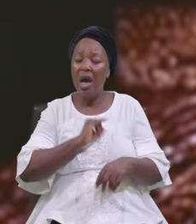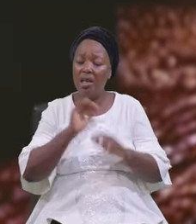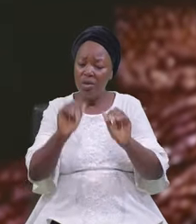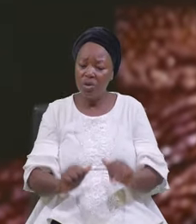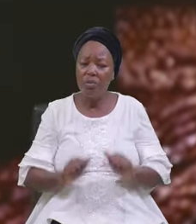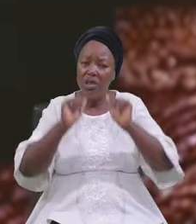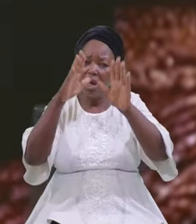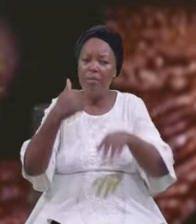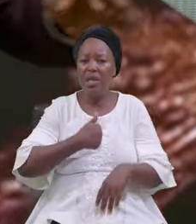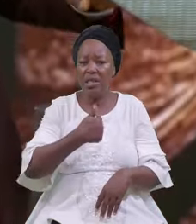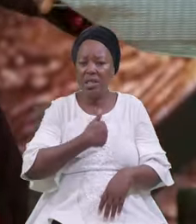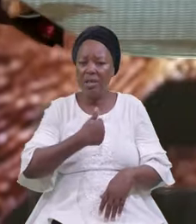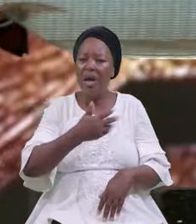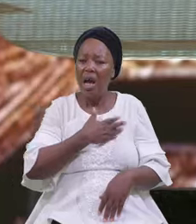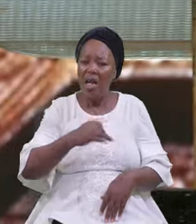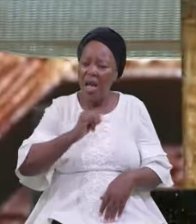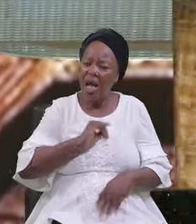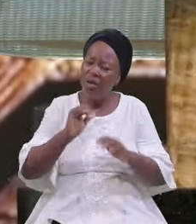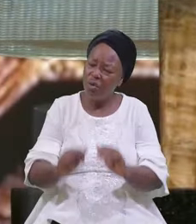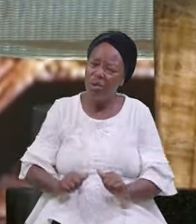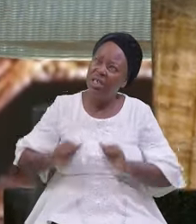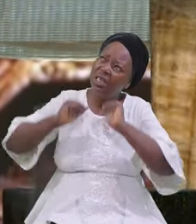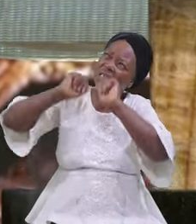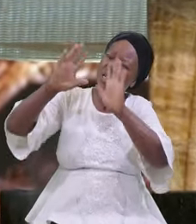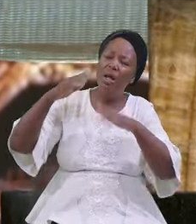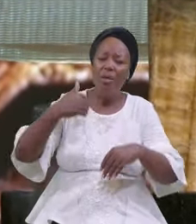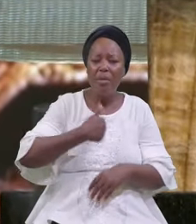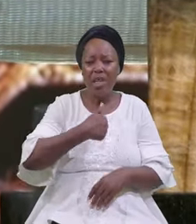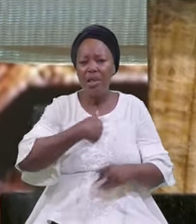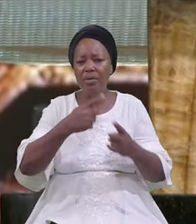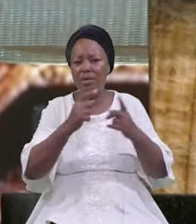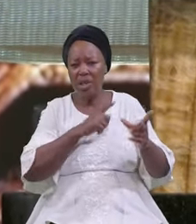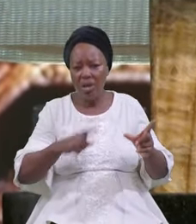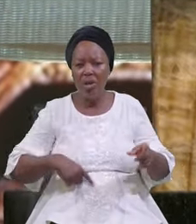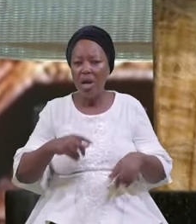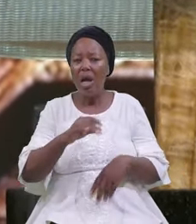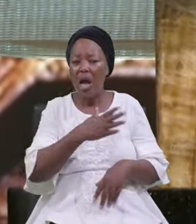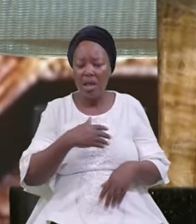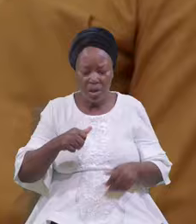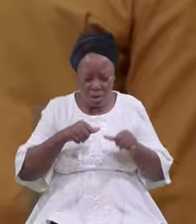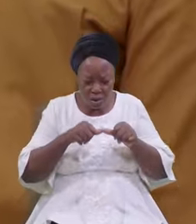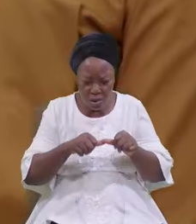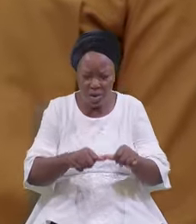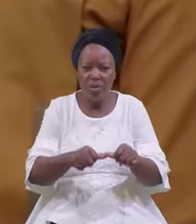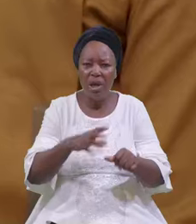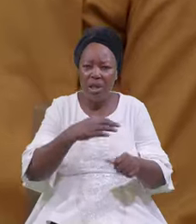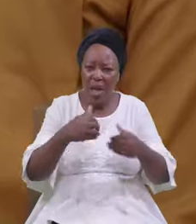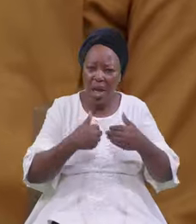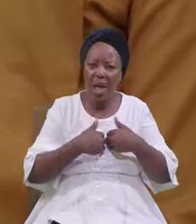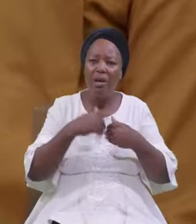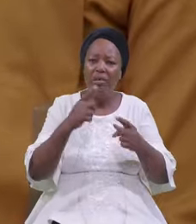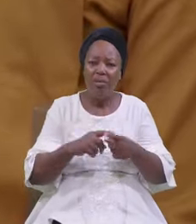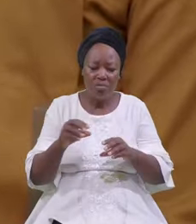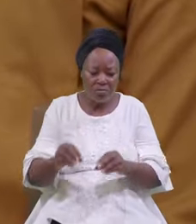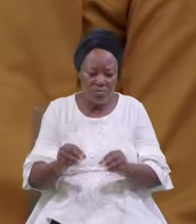surrendered myself, and I consecrated myself to the Lord. And they moved on, and they have to shift the